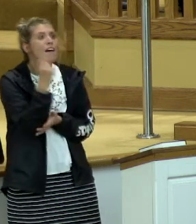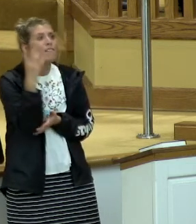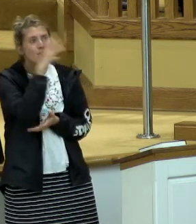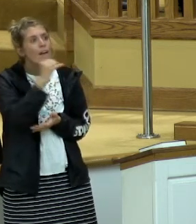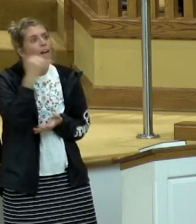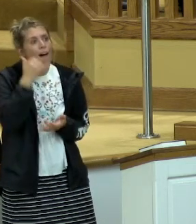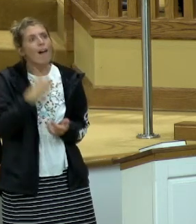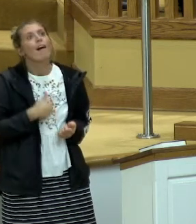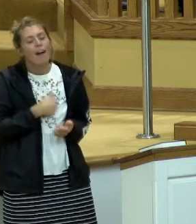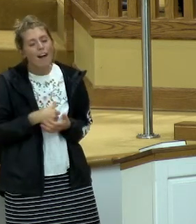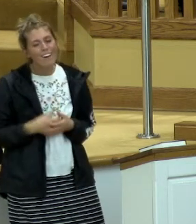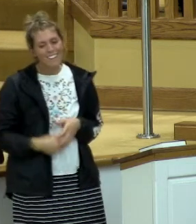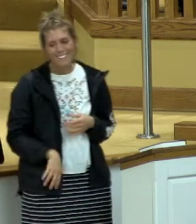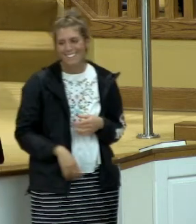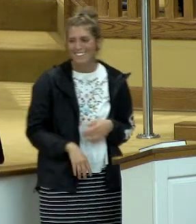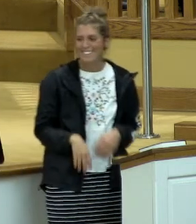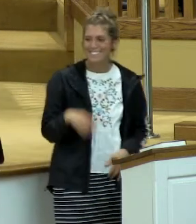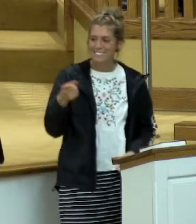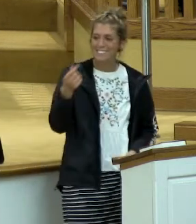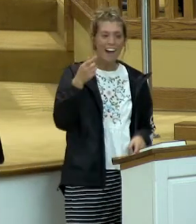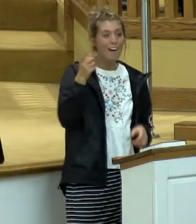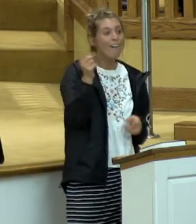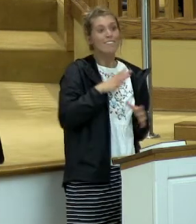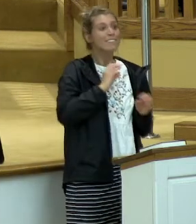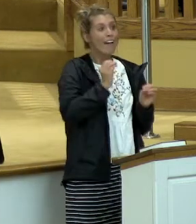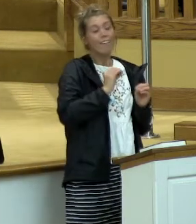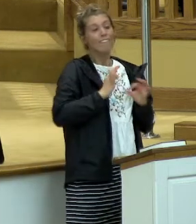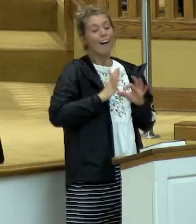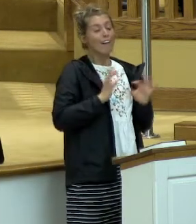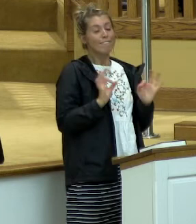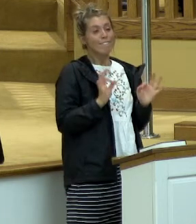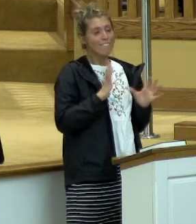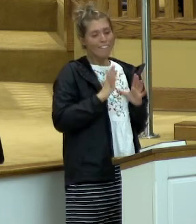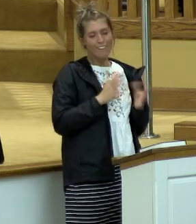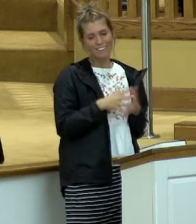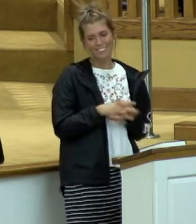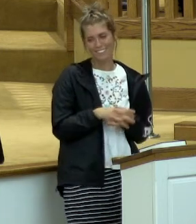from you. What's up? You alive? And she acts like there's nothing wrong with it.